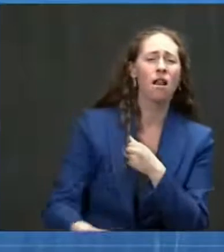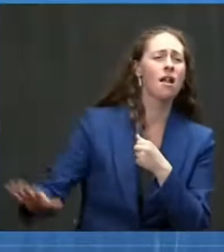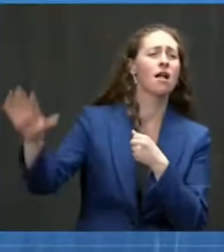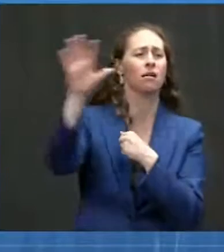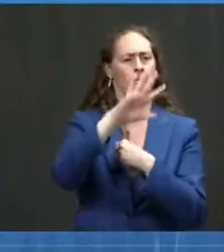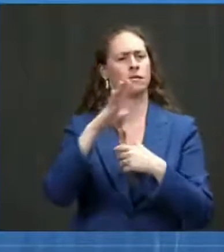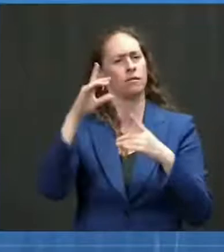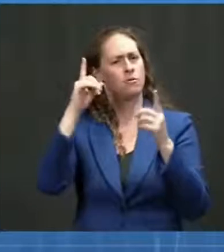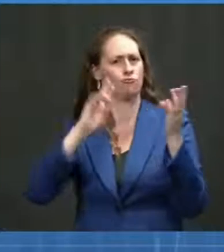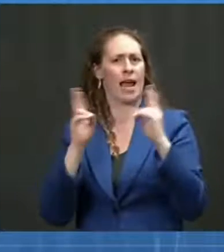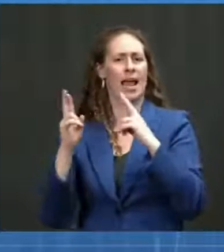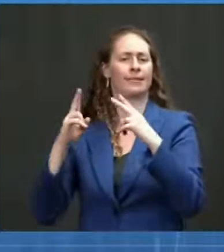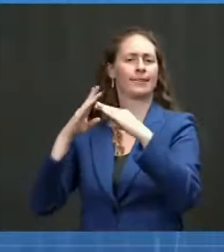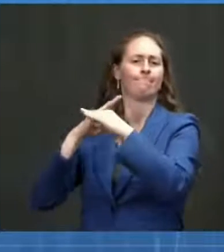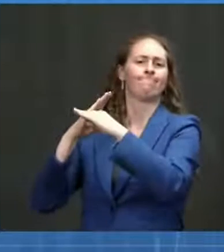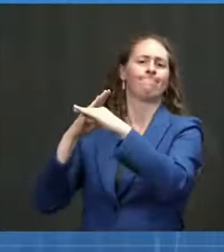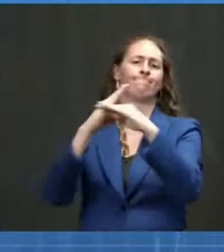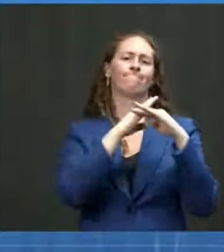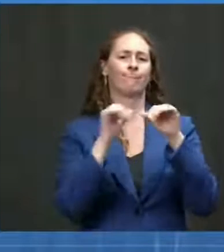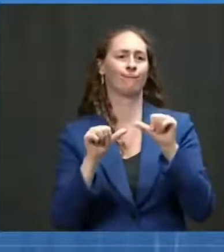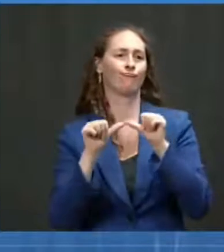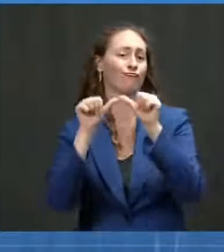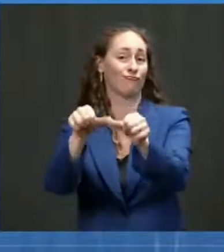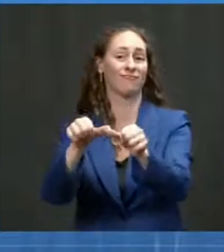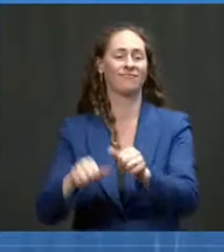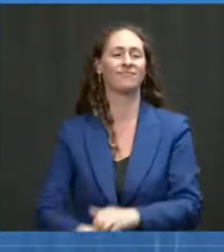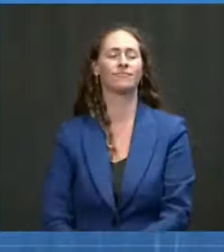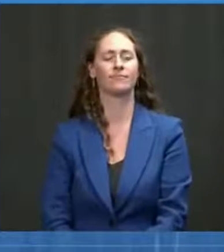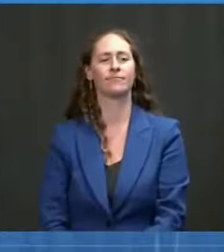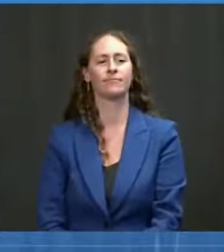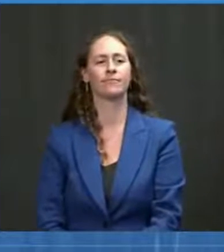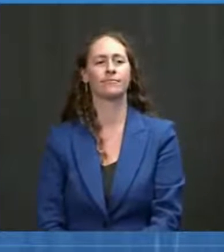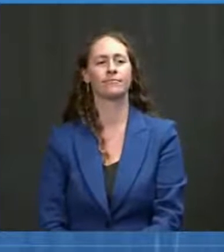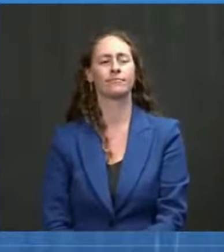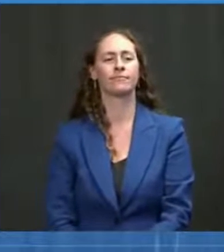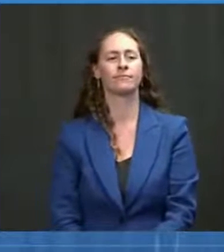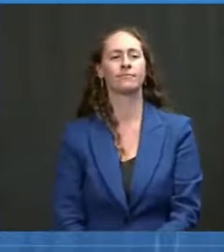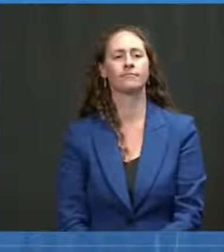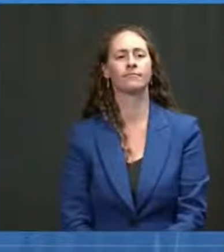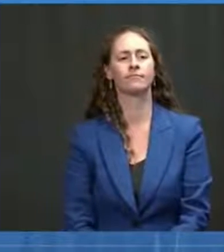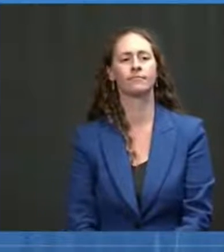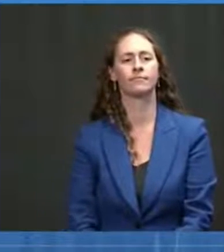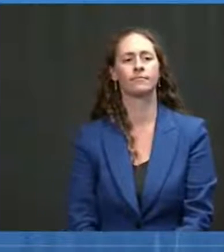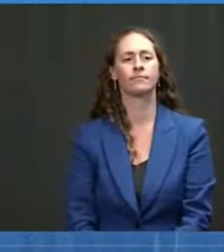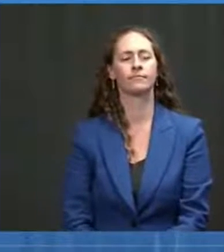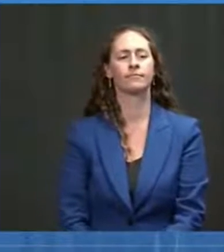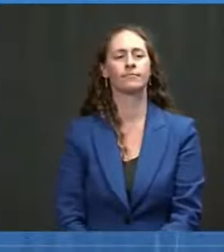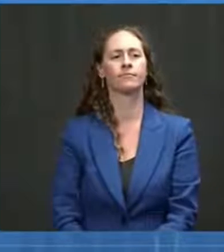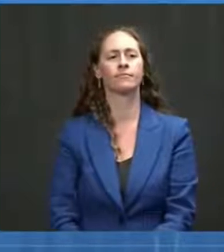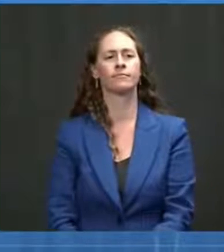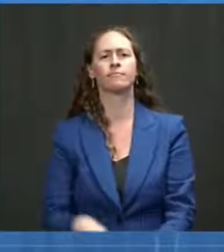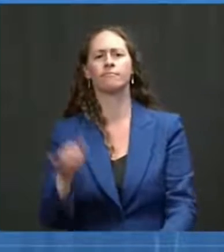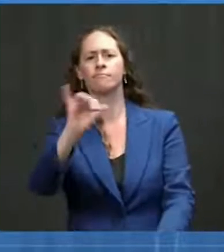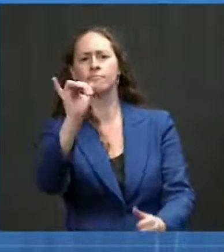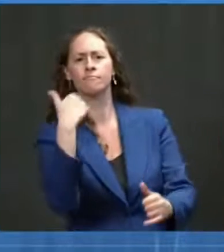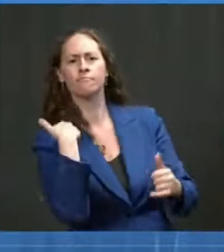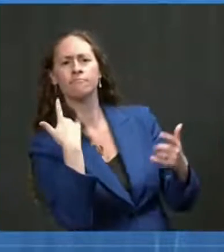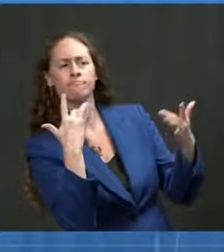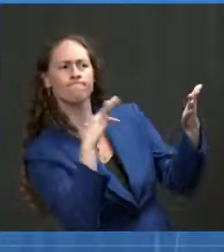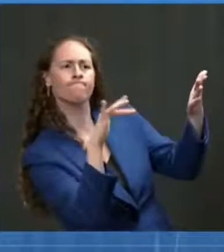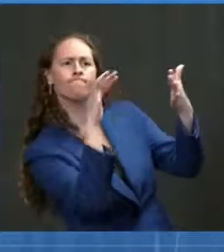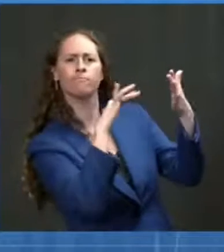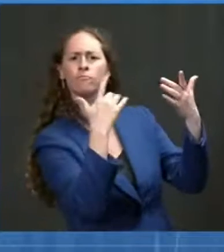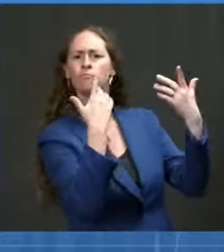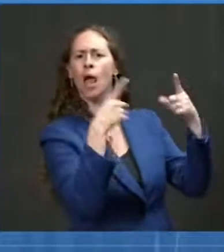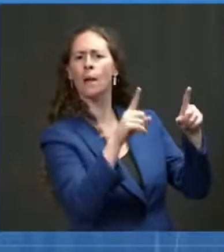Importantly, as we continue to vaccinate Americans, we will maintain our focus abroad, as we know this virus knows